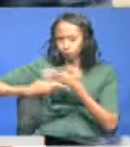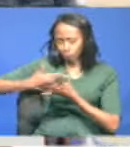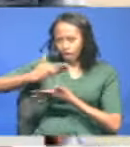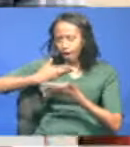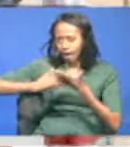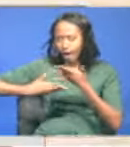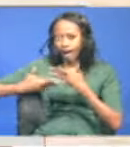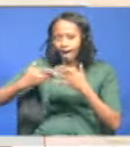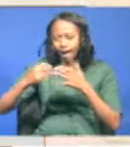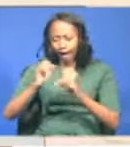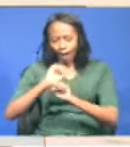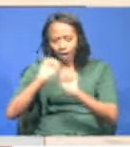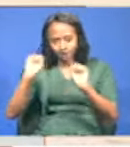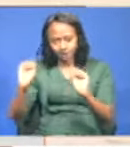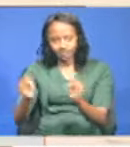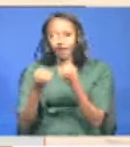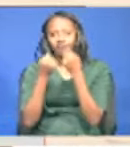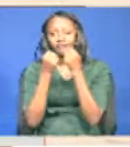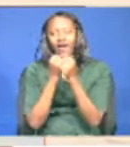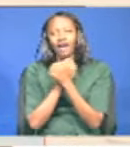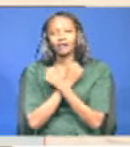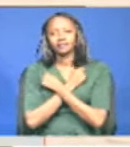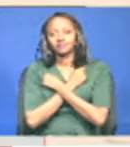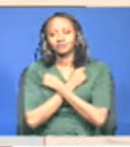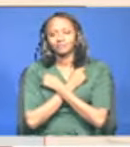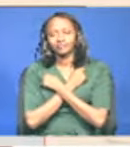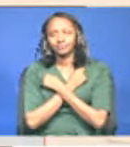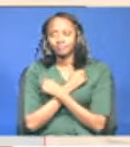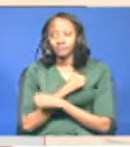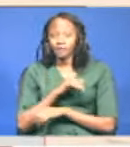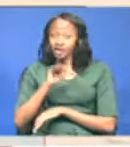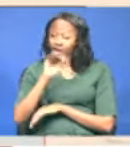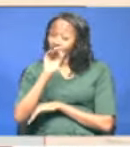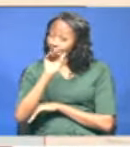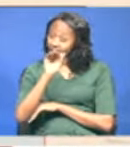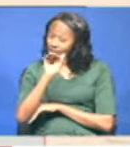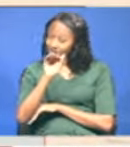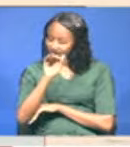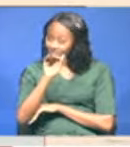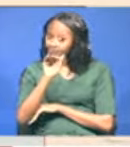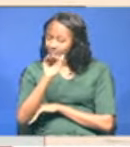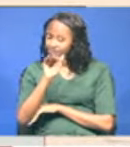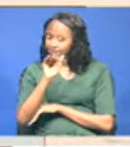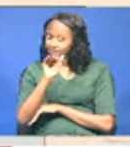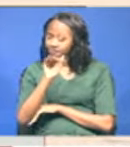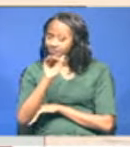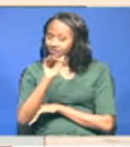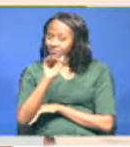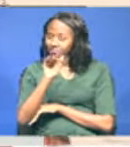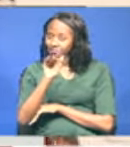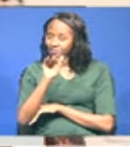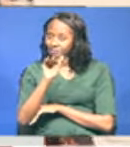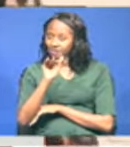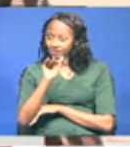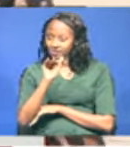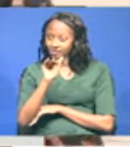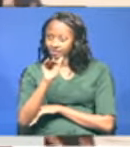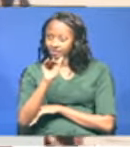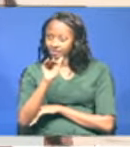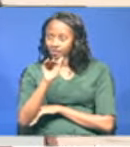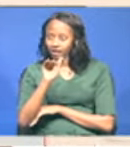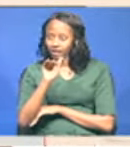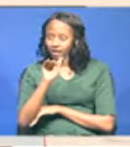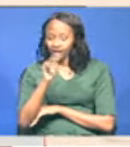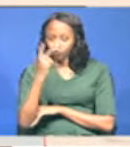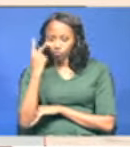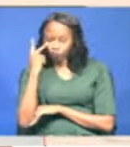na upendo. Naomba wakilishi ya county Mr. Ahmed Abdullahi angalie